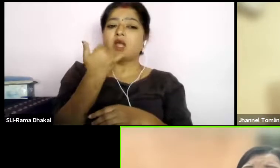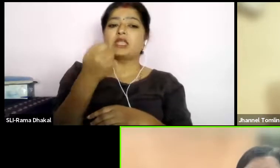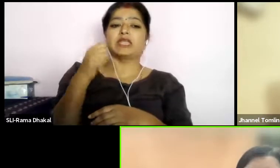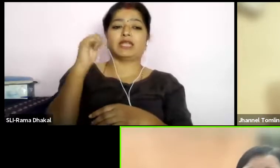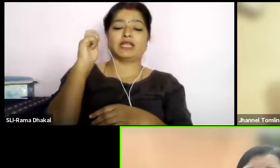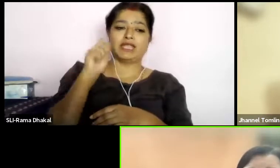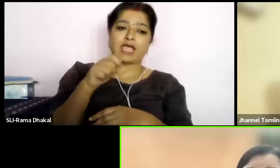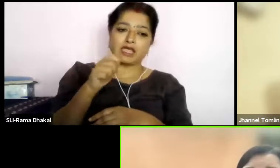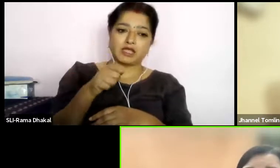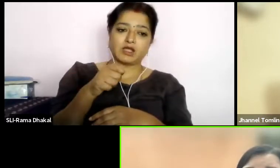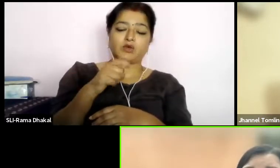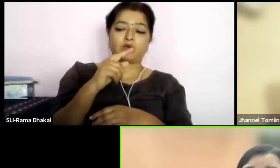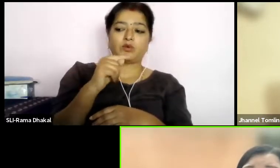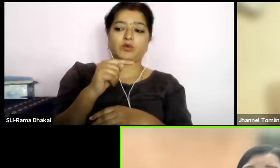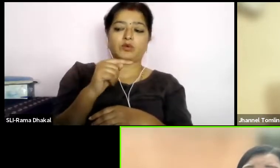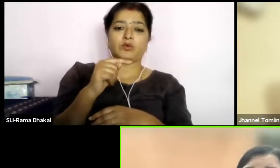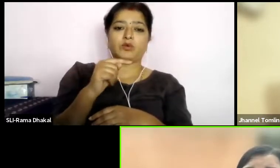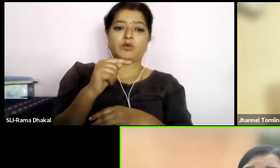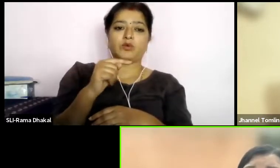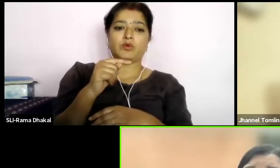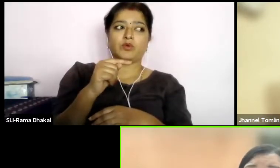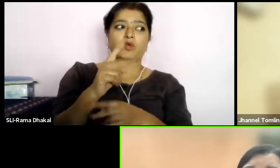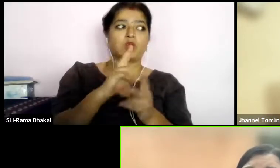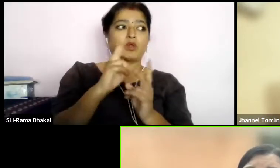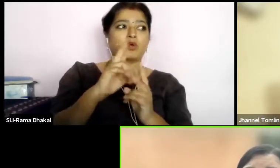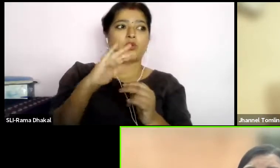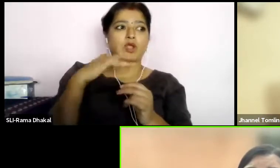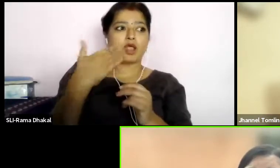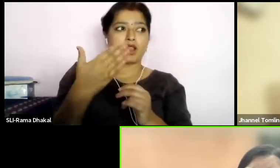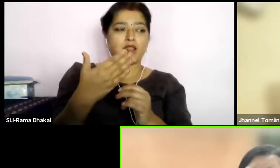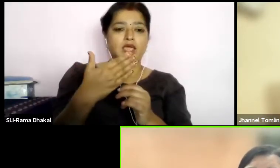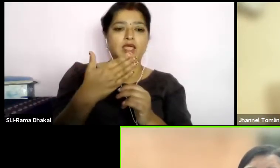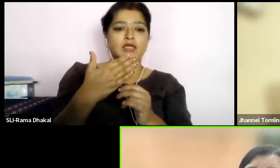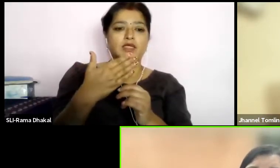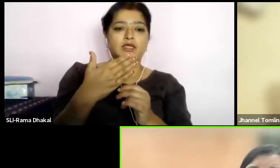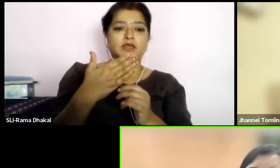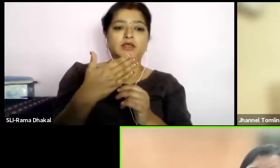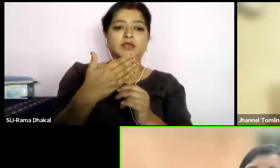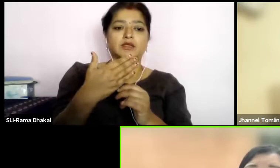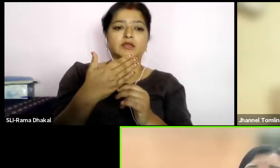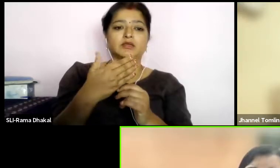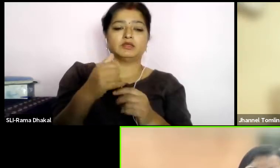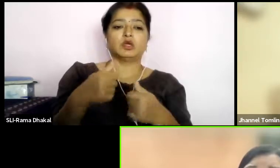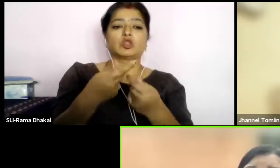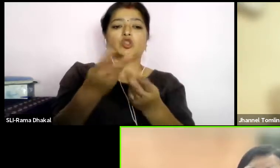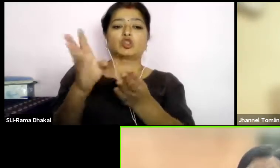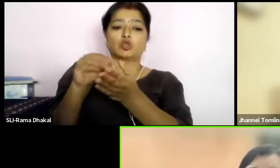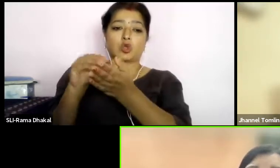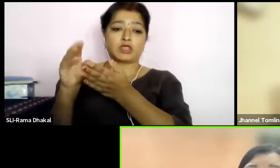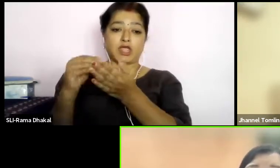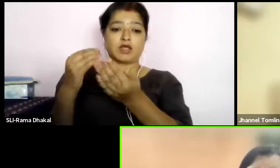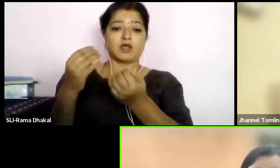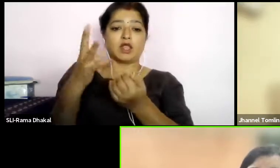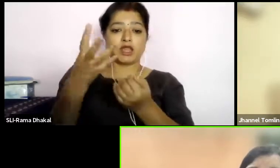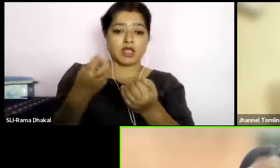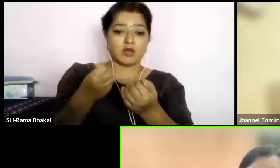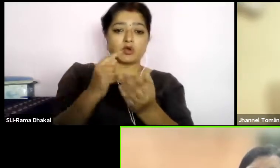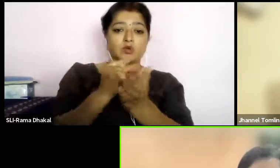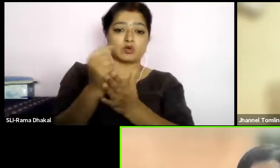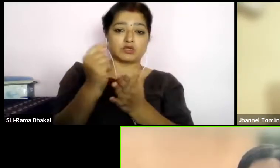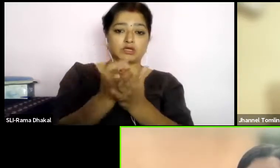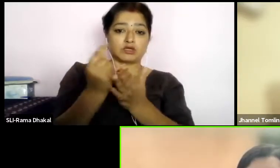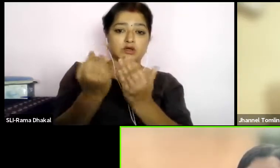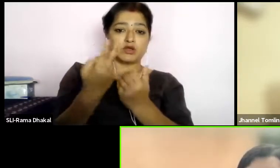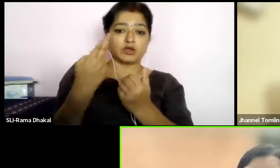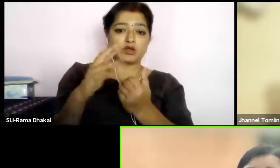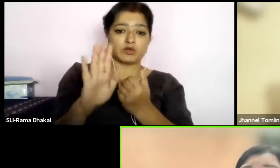some data and informations and disseminating those data and informations to the relevant stakeholders at